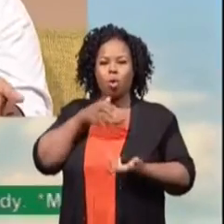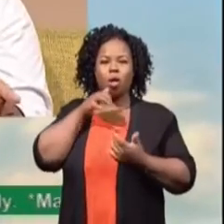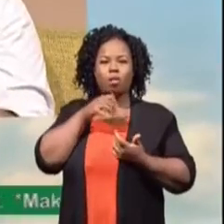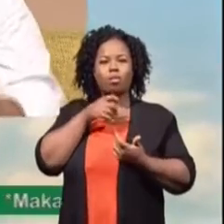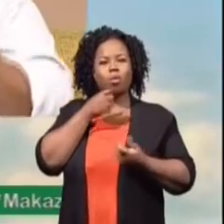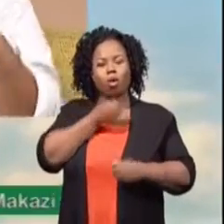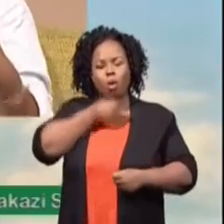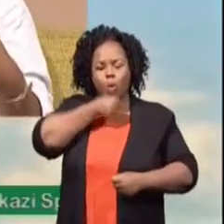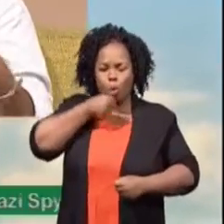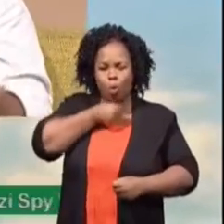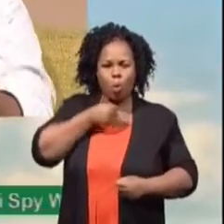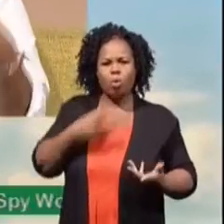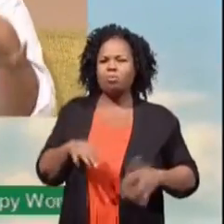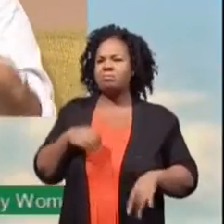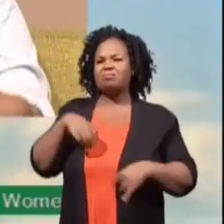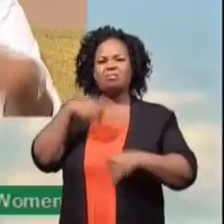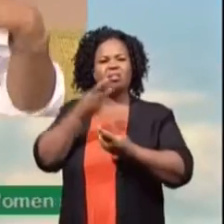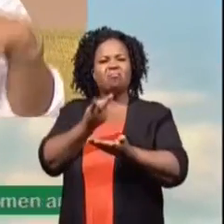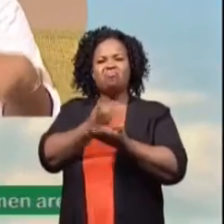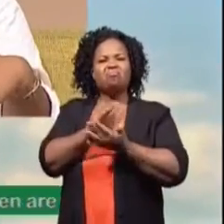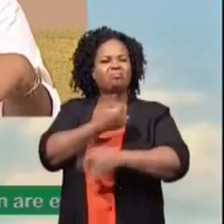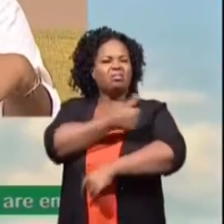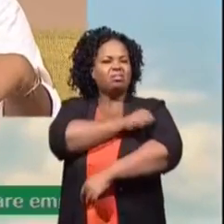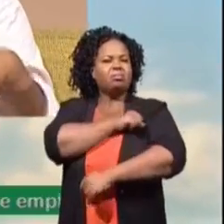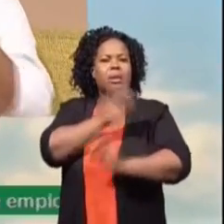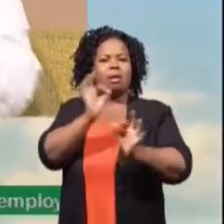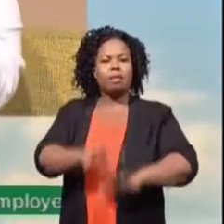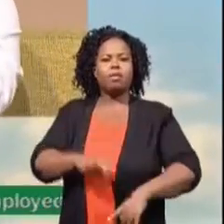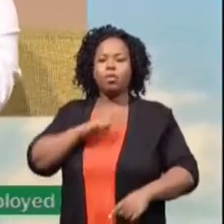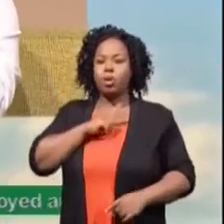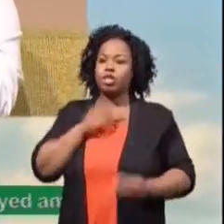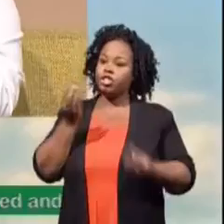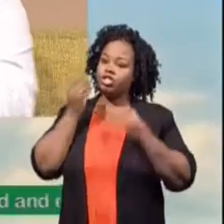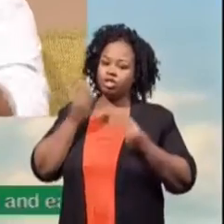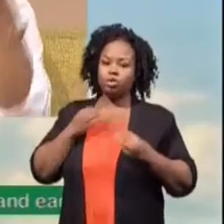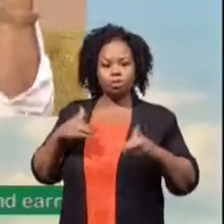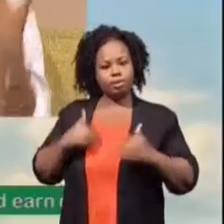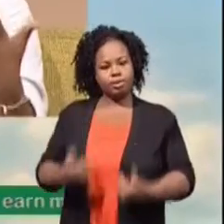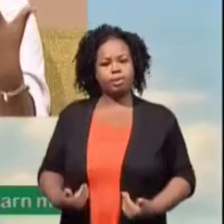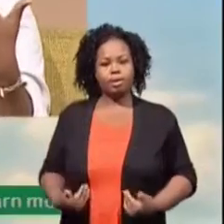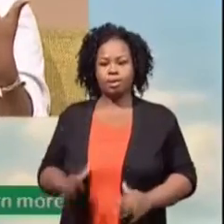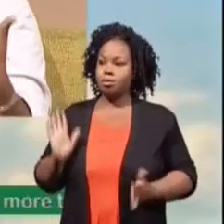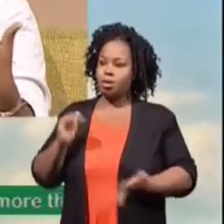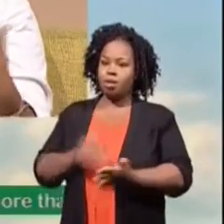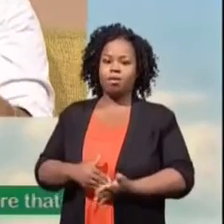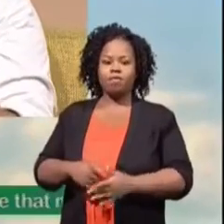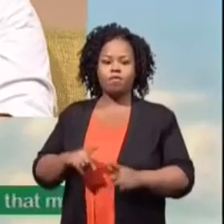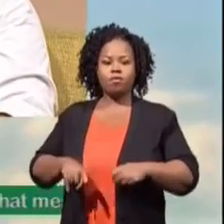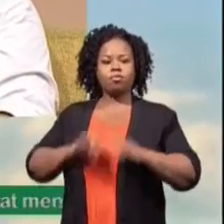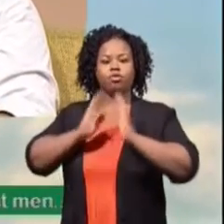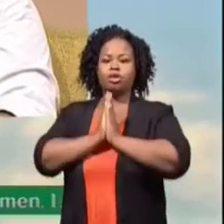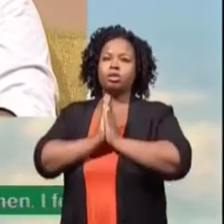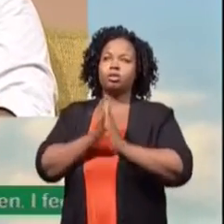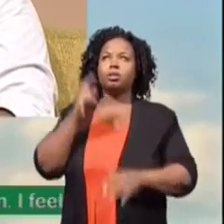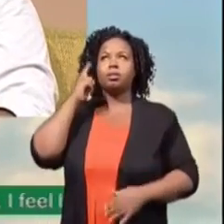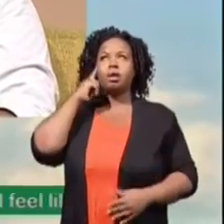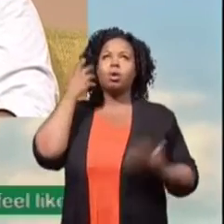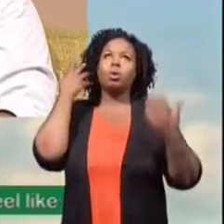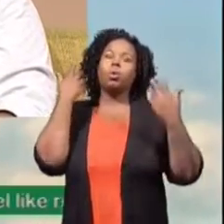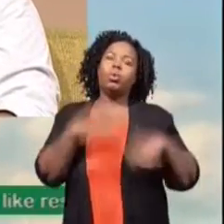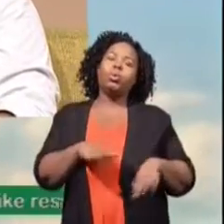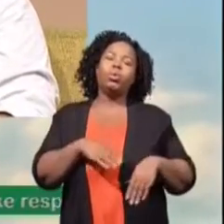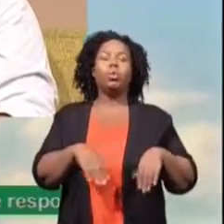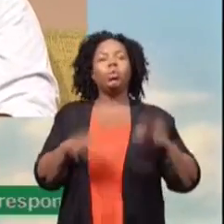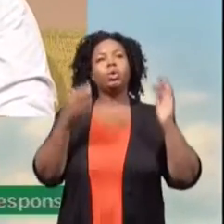kwagqirha. Ndayifunda le nto nyana abantwana bam bakhohleli abalala esibhedlele because he has taught me how to take care of the kids. On Sundays, wow. I would come back from church